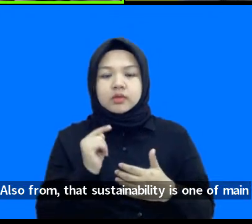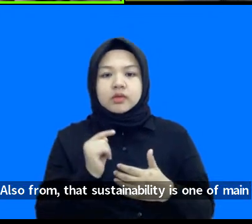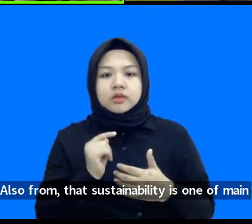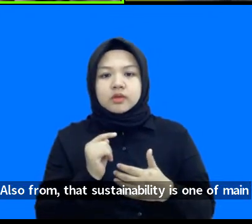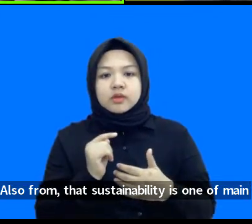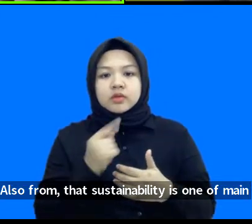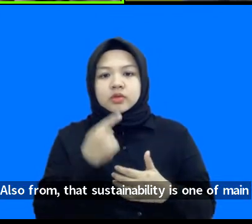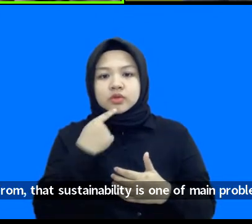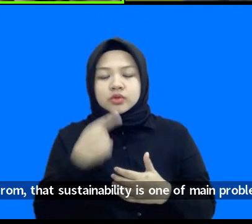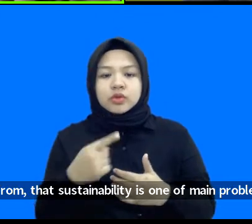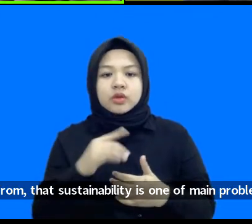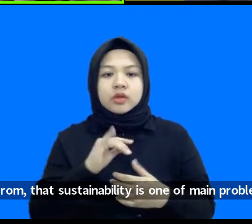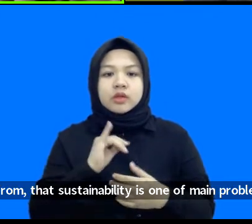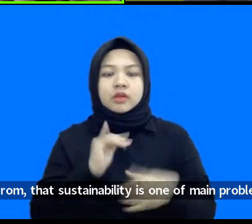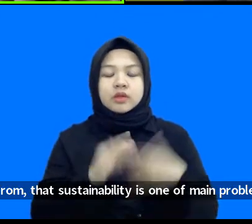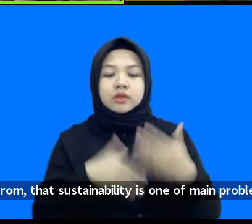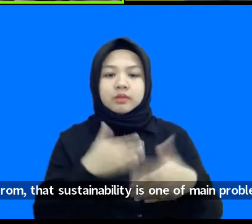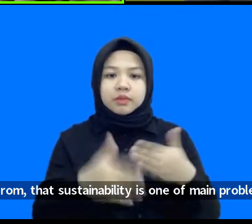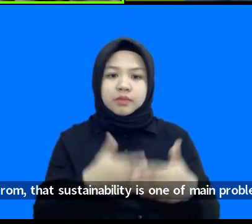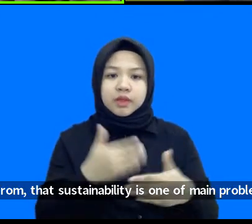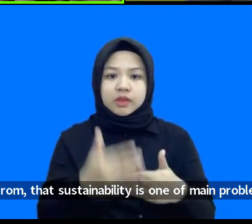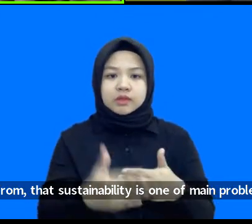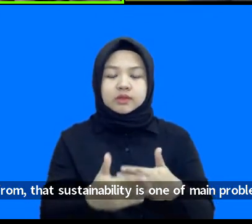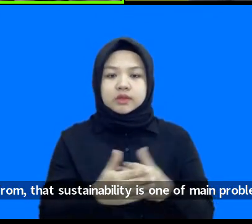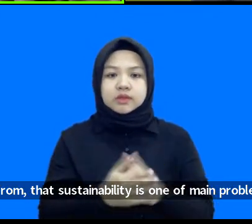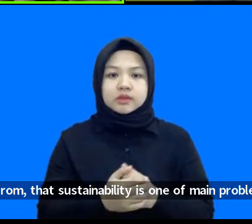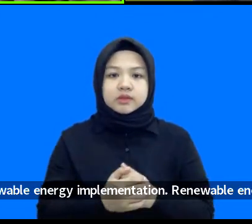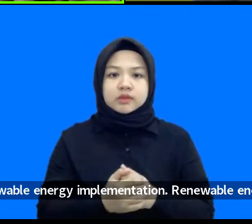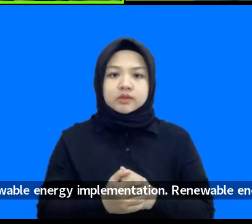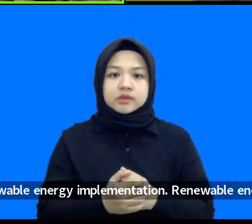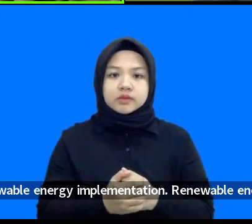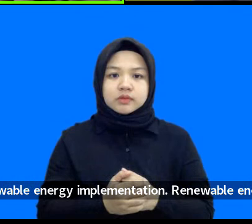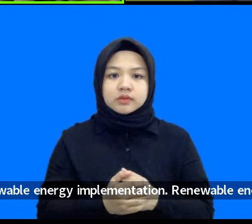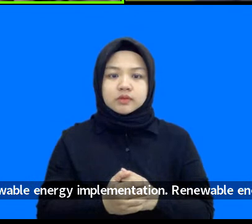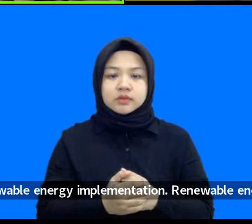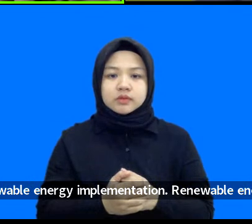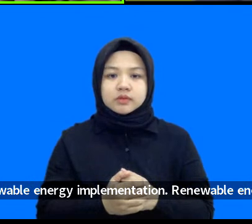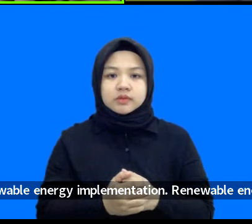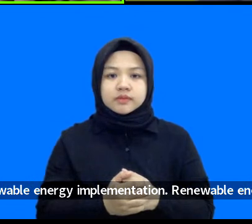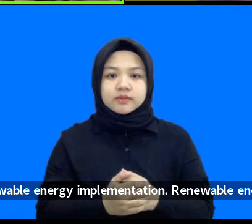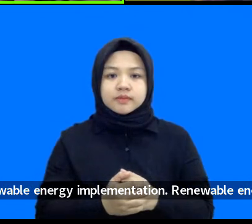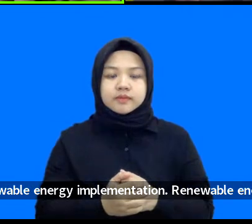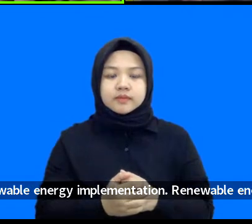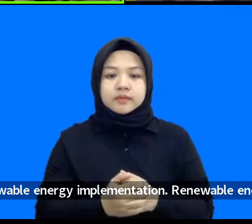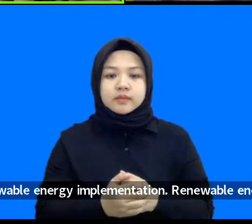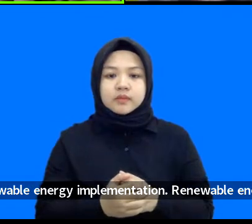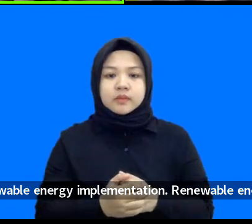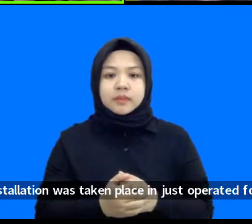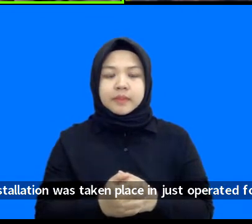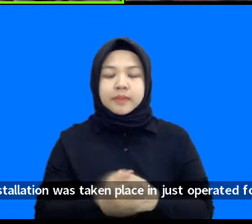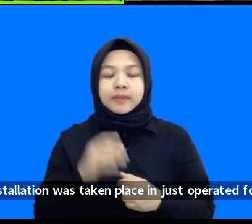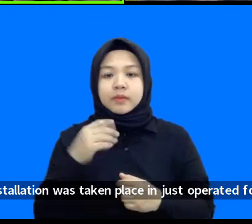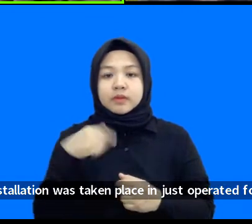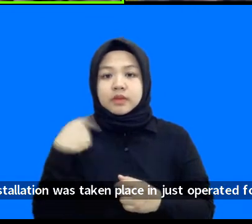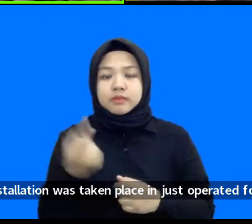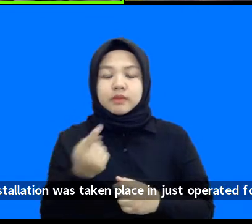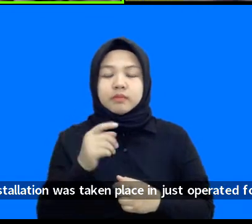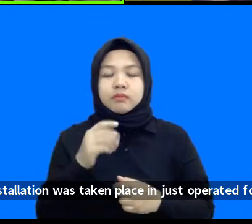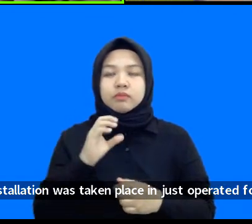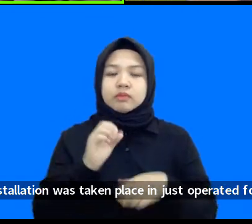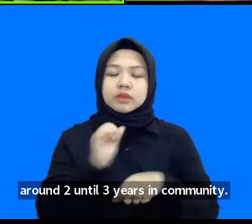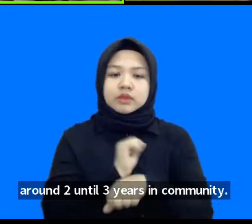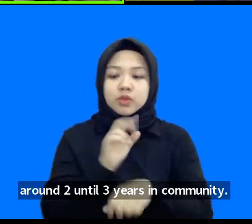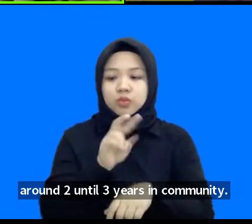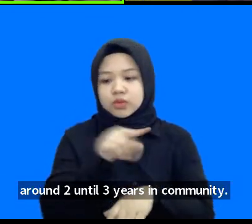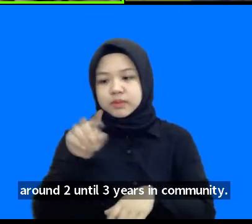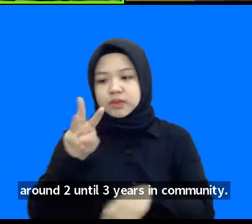installation was taken place and just operated for around 2 until 3 years in community. They don't have capacity to manage it,